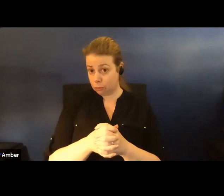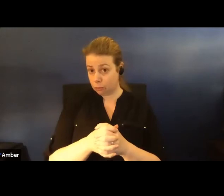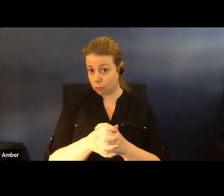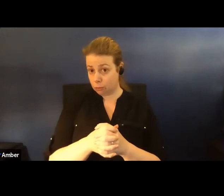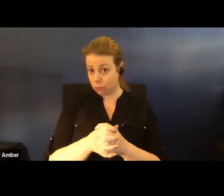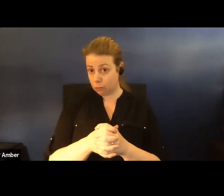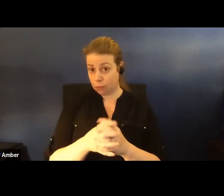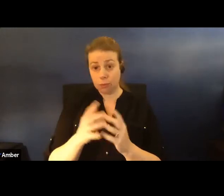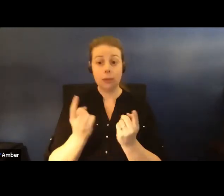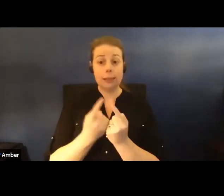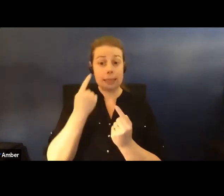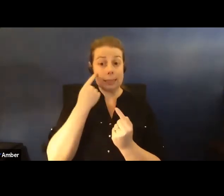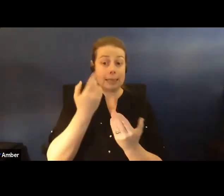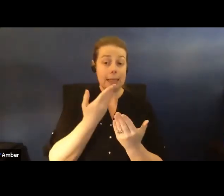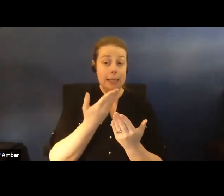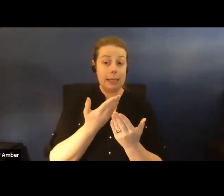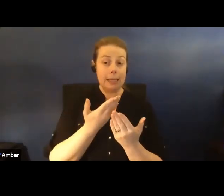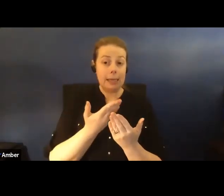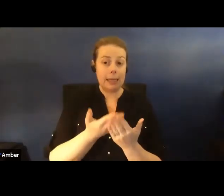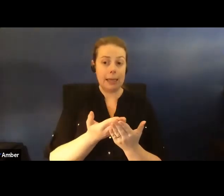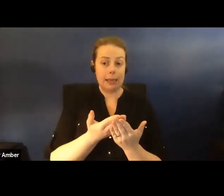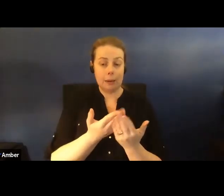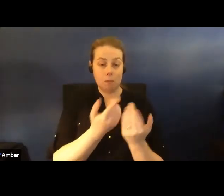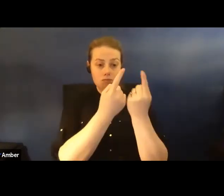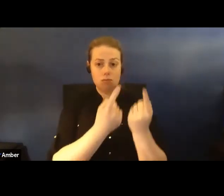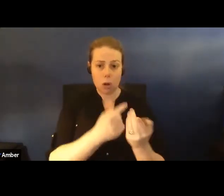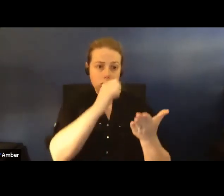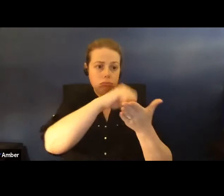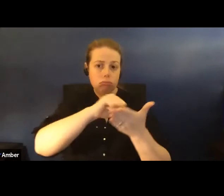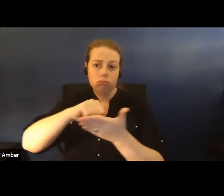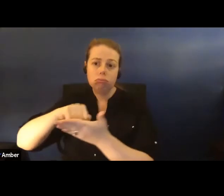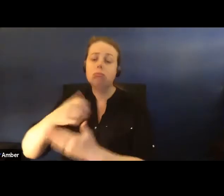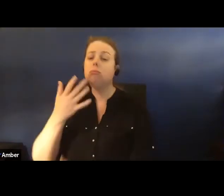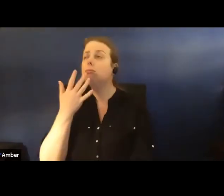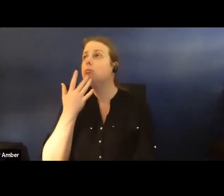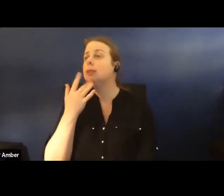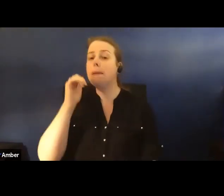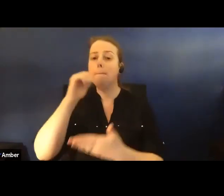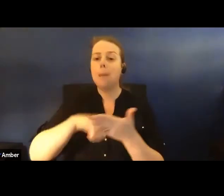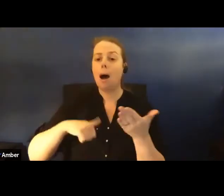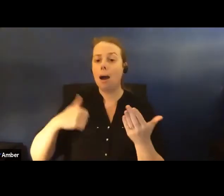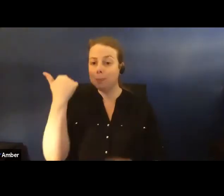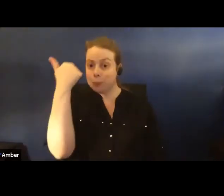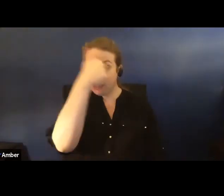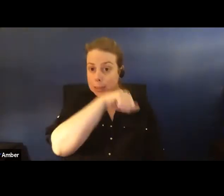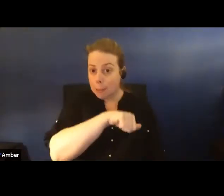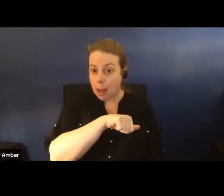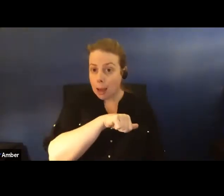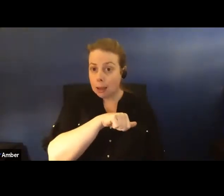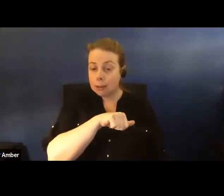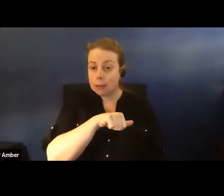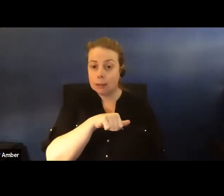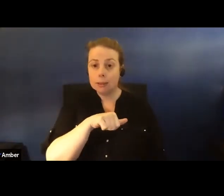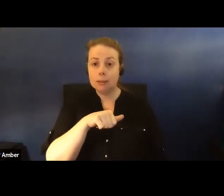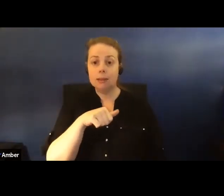see in consumer products, where if you're buying a smart white good, it could